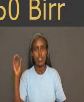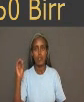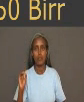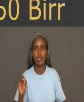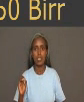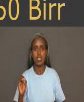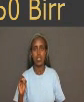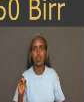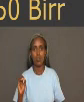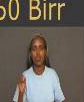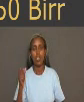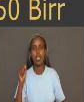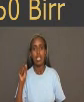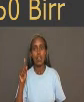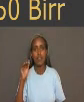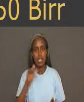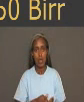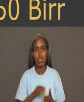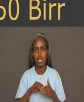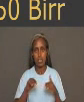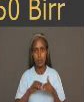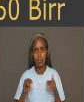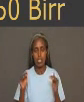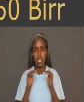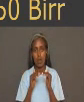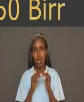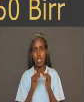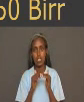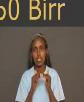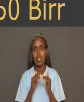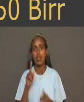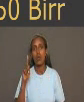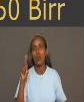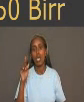15% of 11,000 beer equals